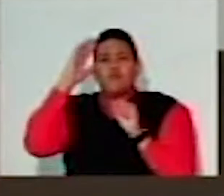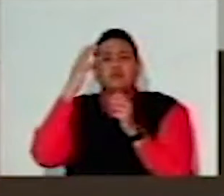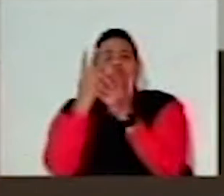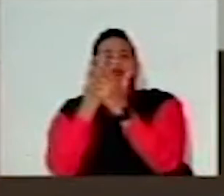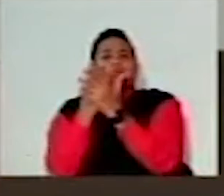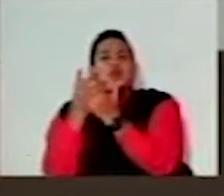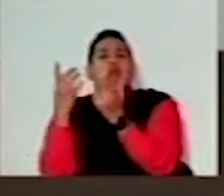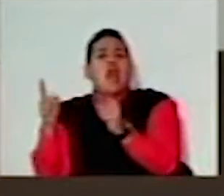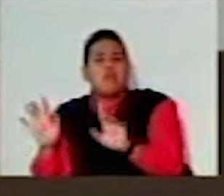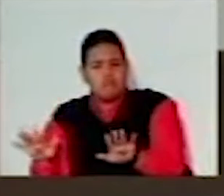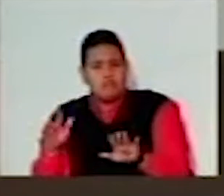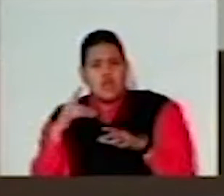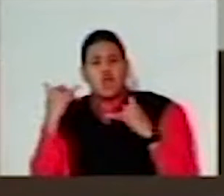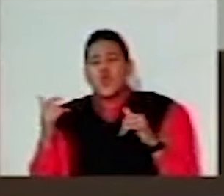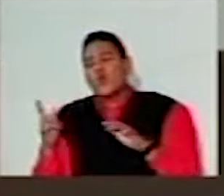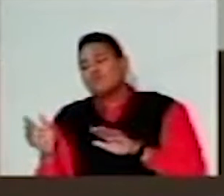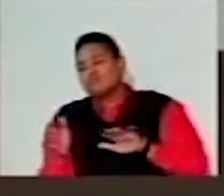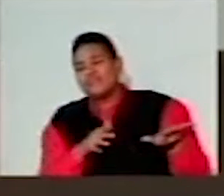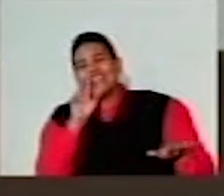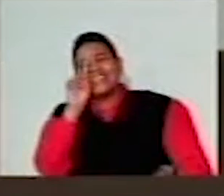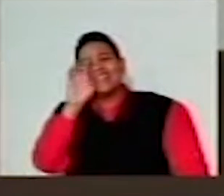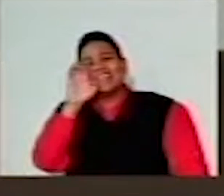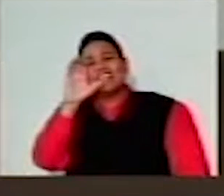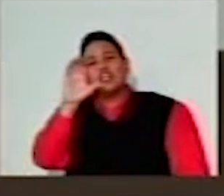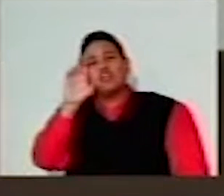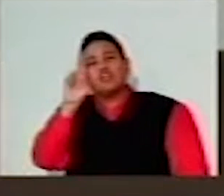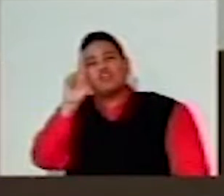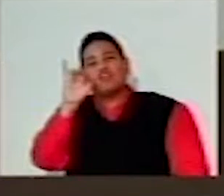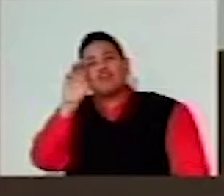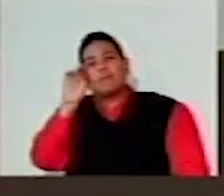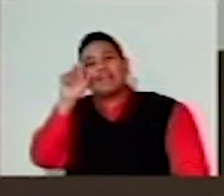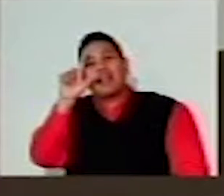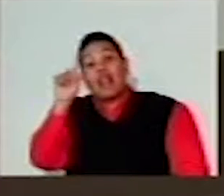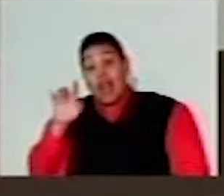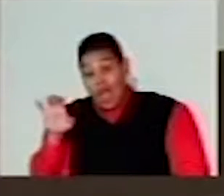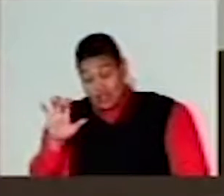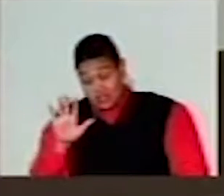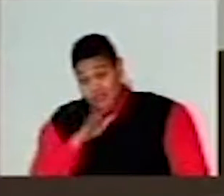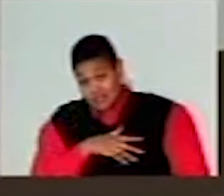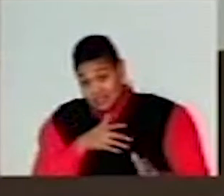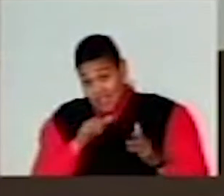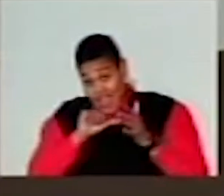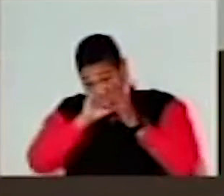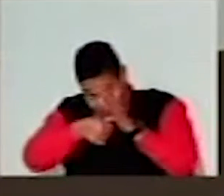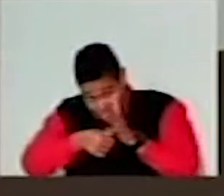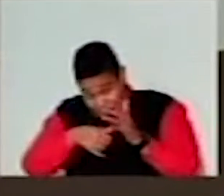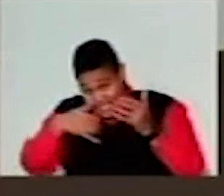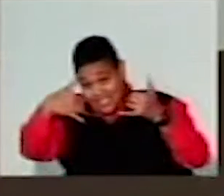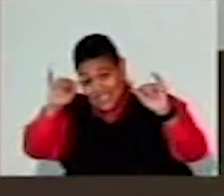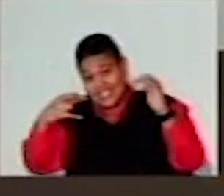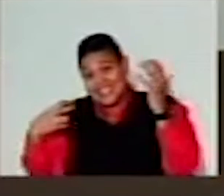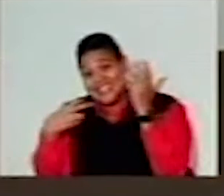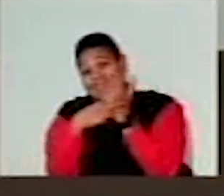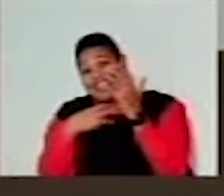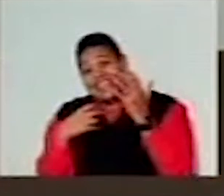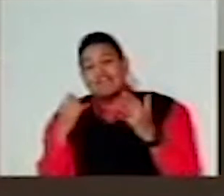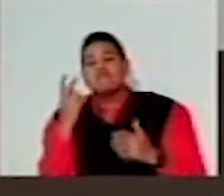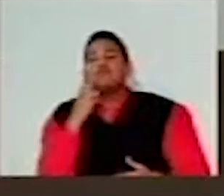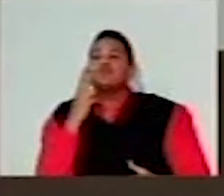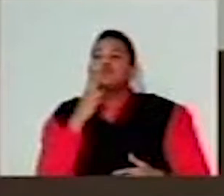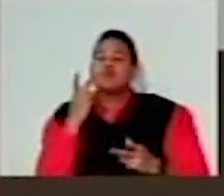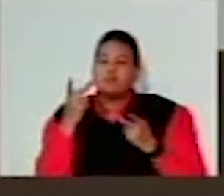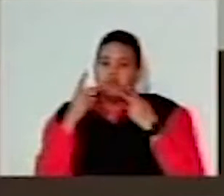have decriminalized it, even though, let me emphasize, that you can still get a ticket if you're smoking in